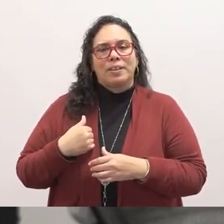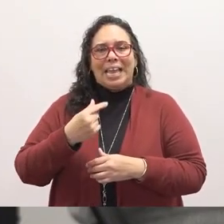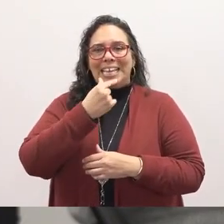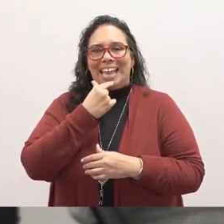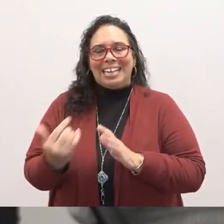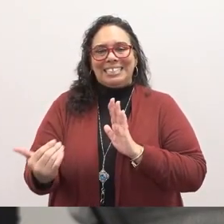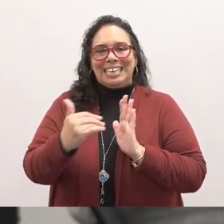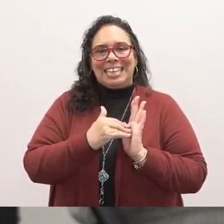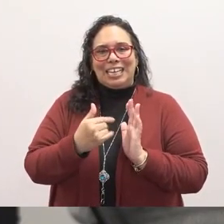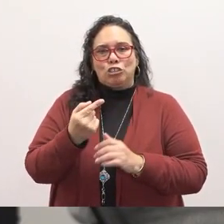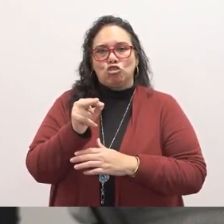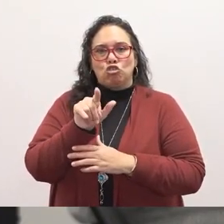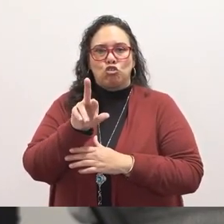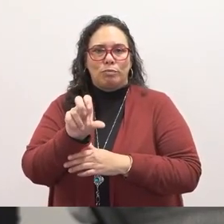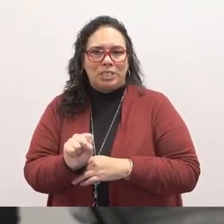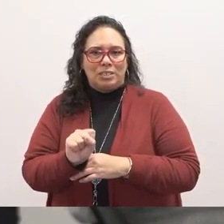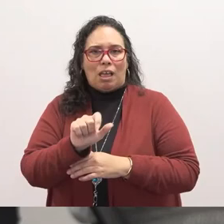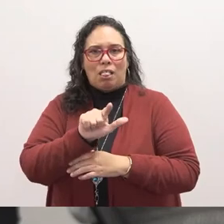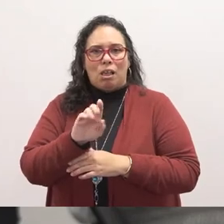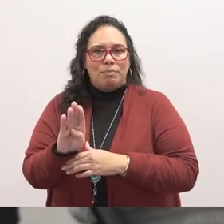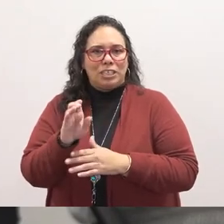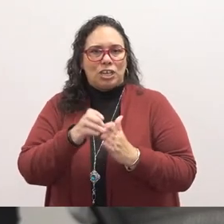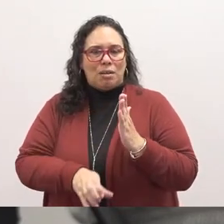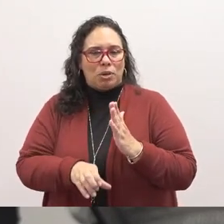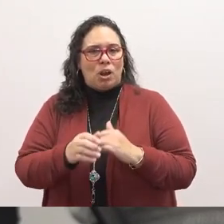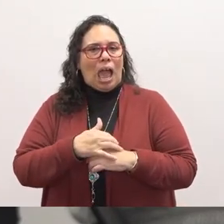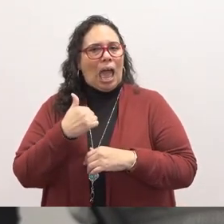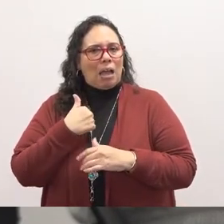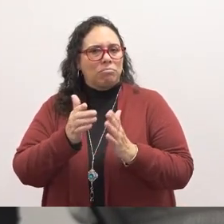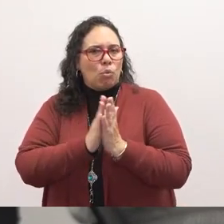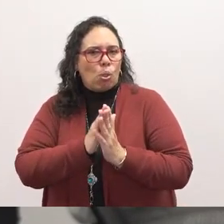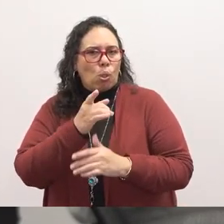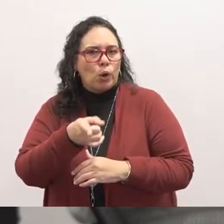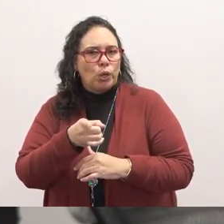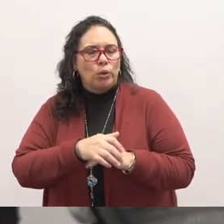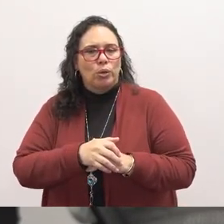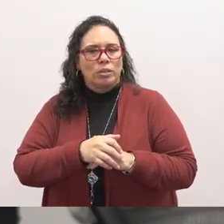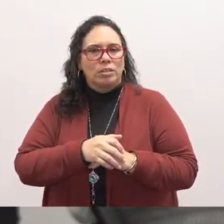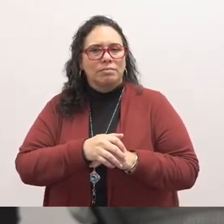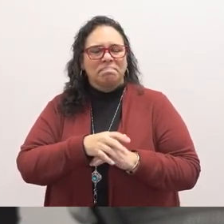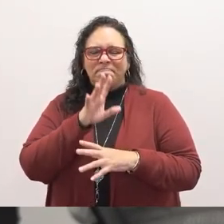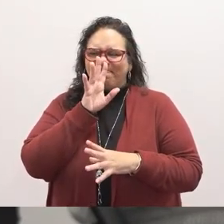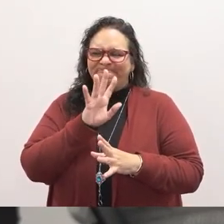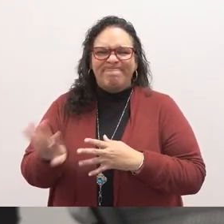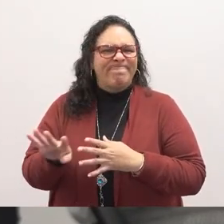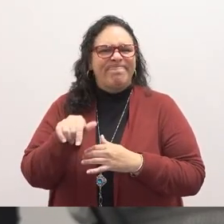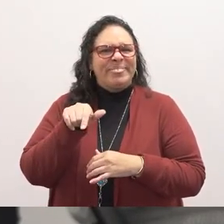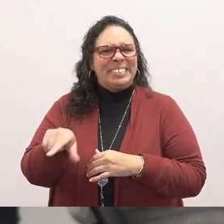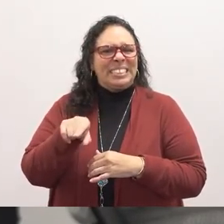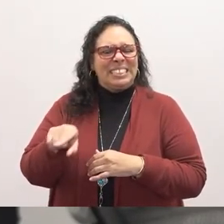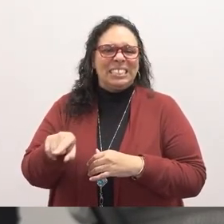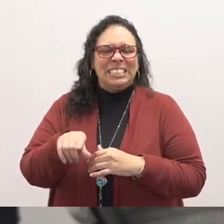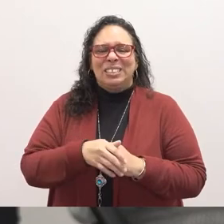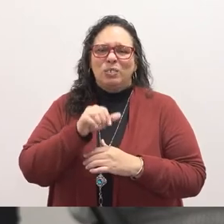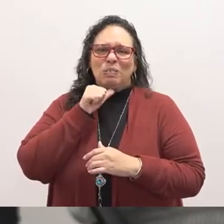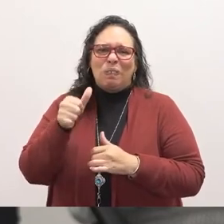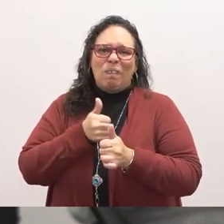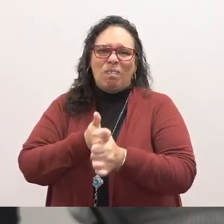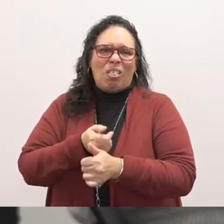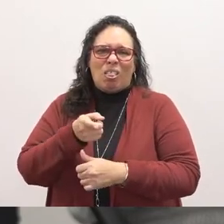Beach chapter. Members of the board, I implore you, turn away from this course of action. Turn away from this